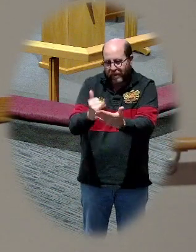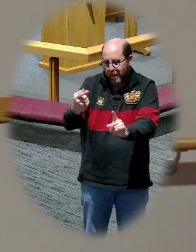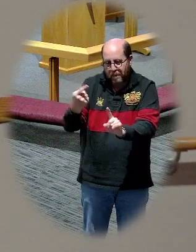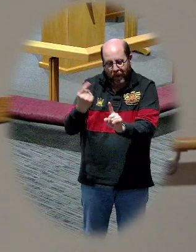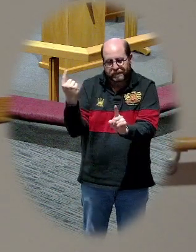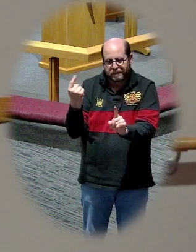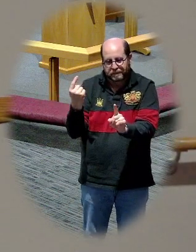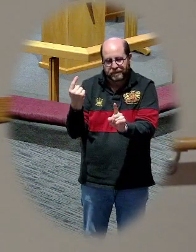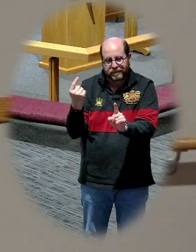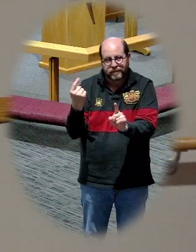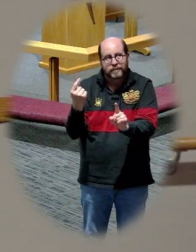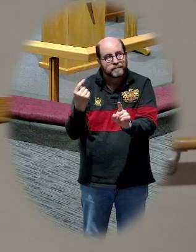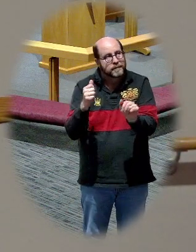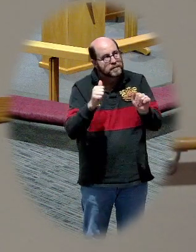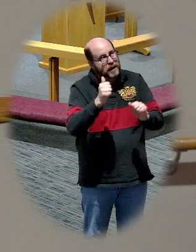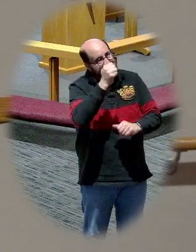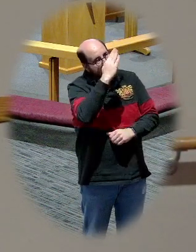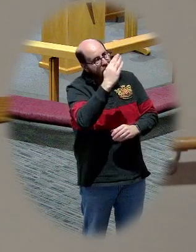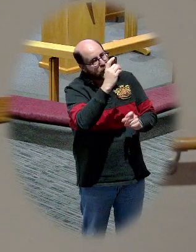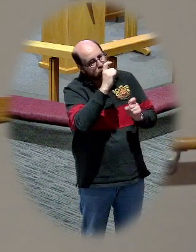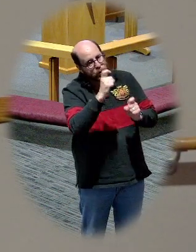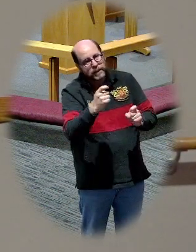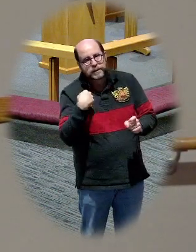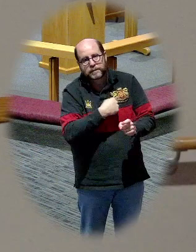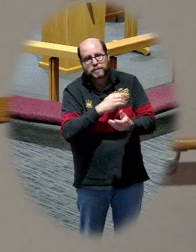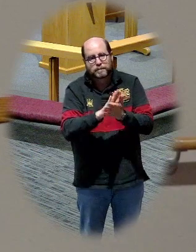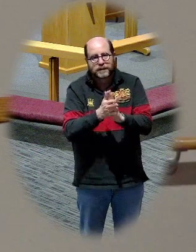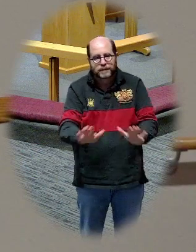May God grant it. Amen.